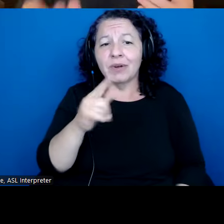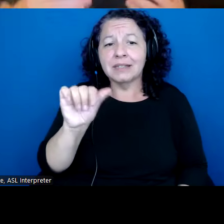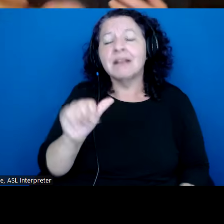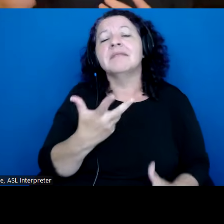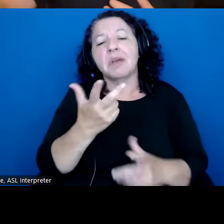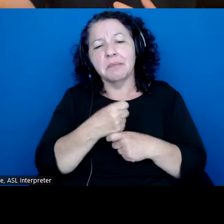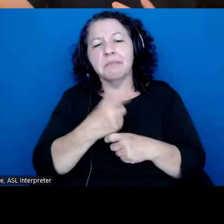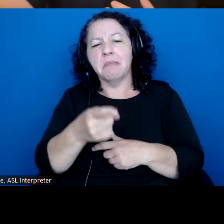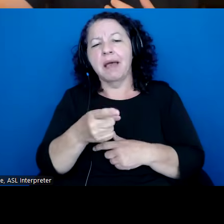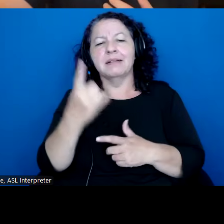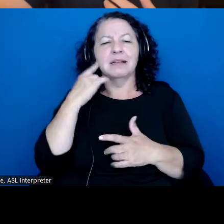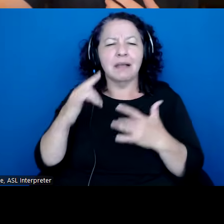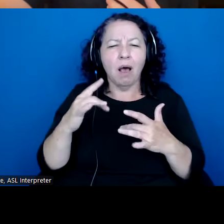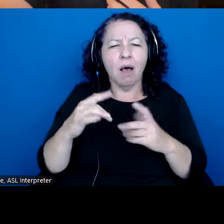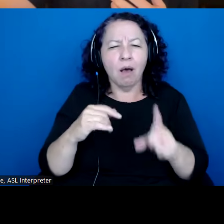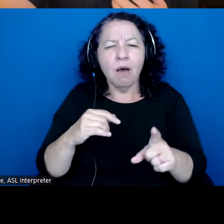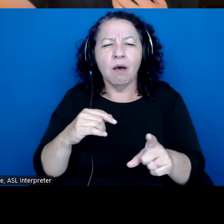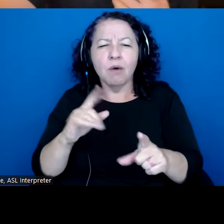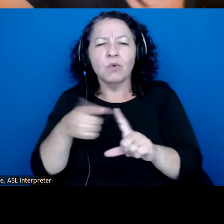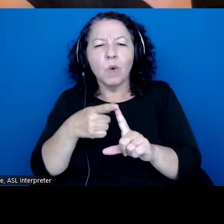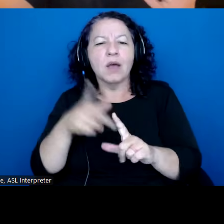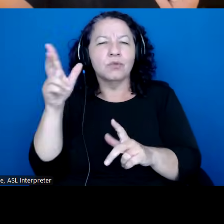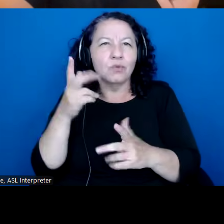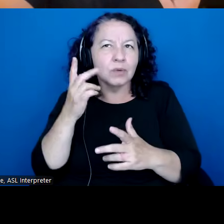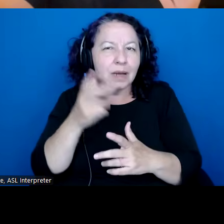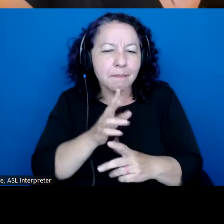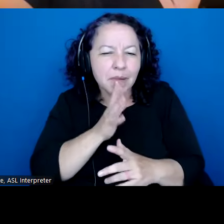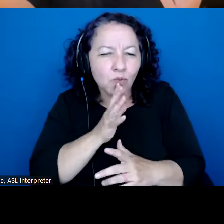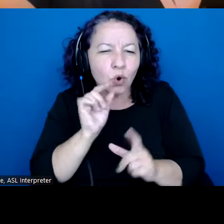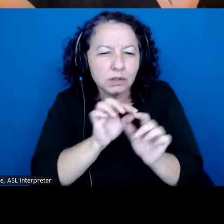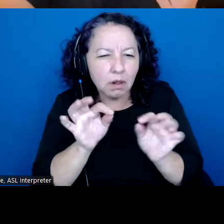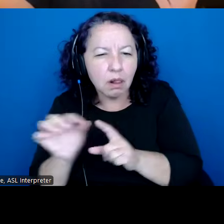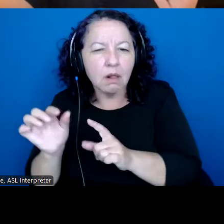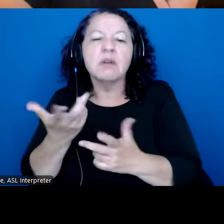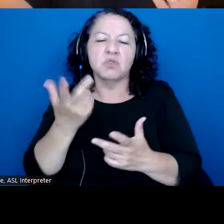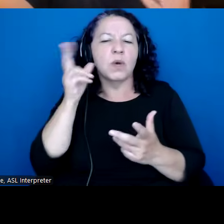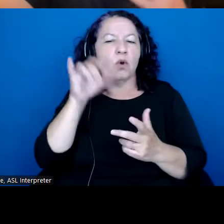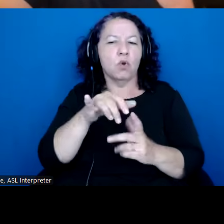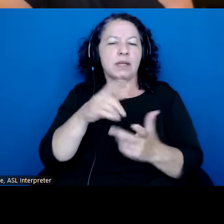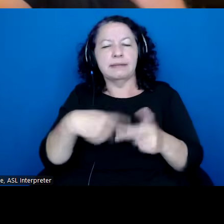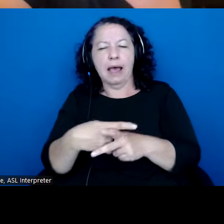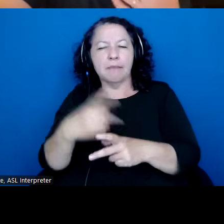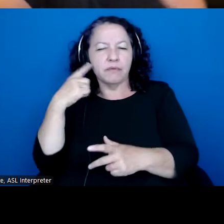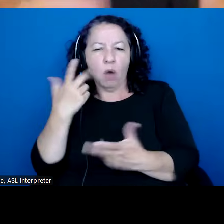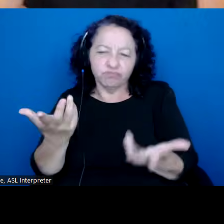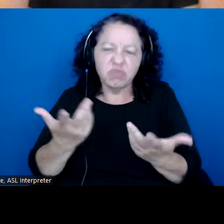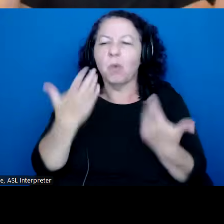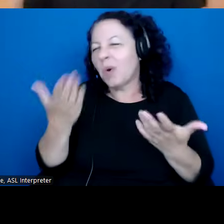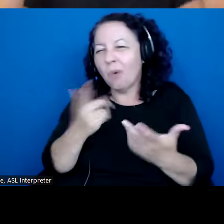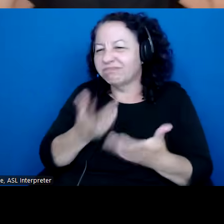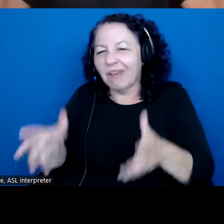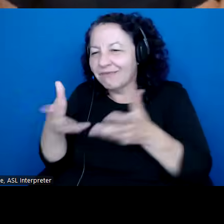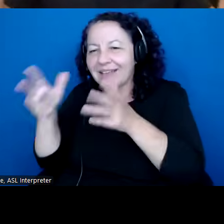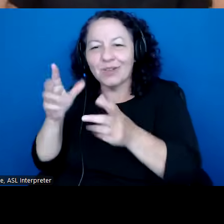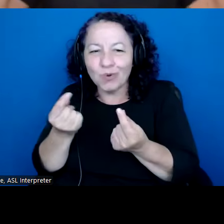from one vessel down into the other. Um, we don't really know what these vessels were doing in the brewing process, but almost certainly